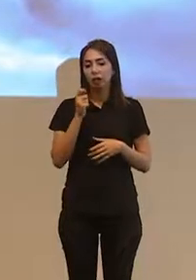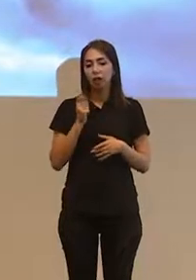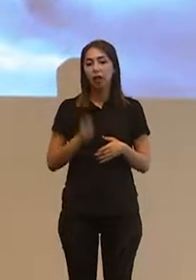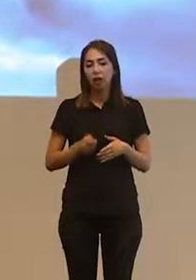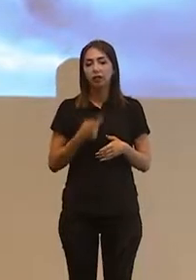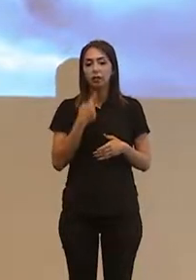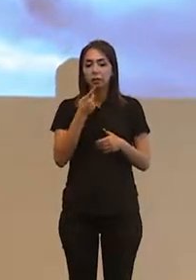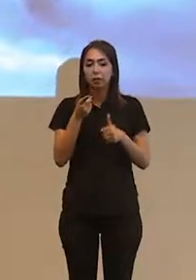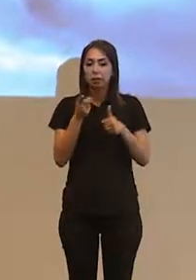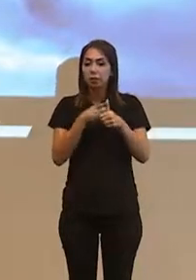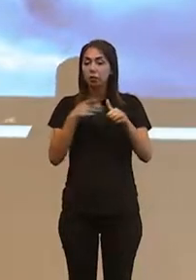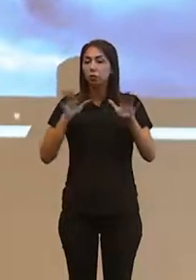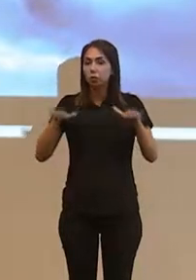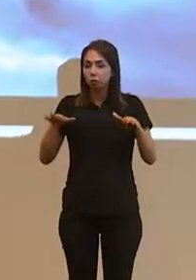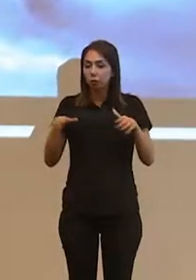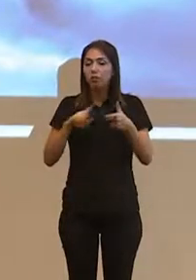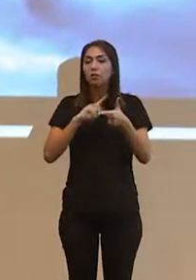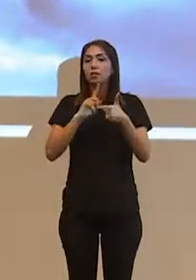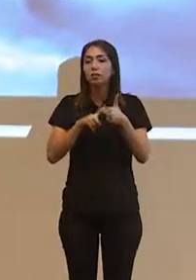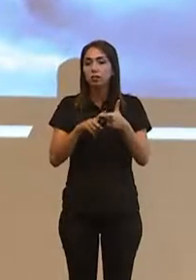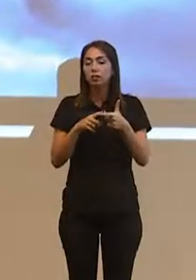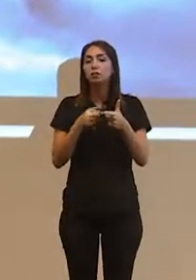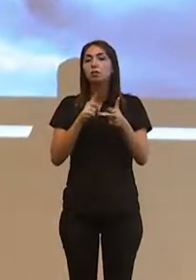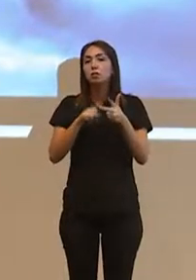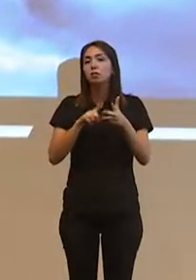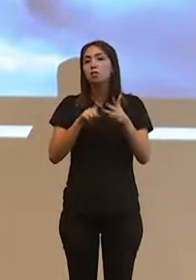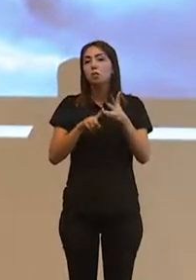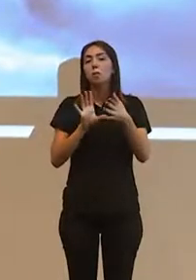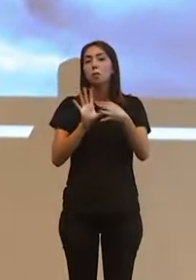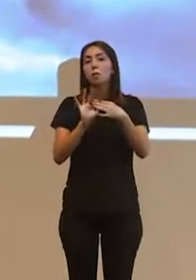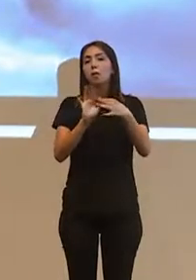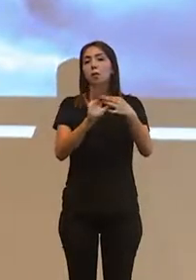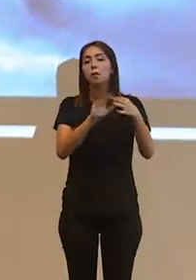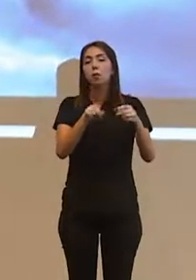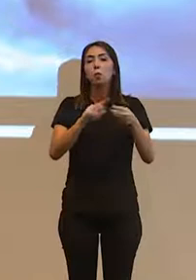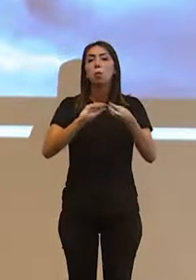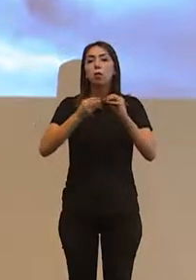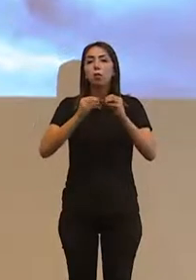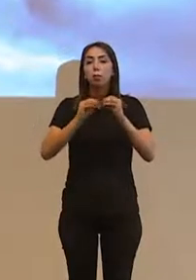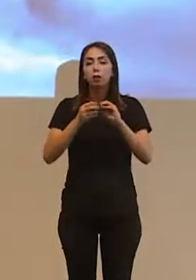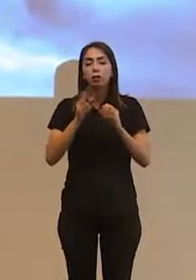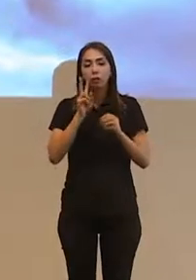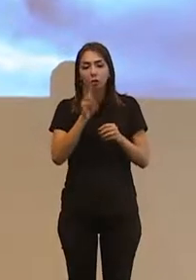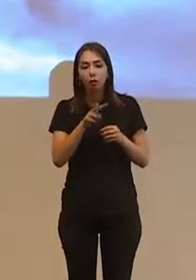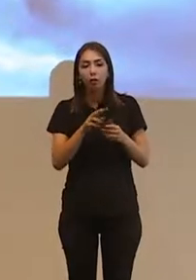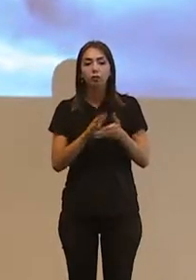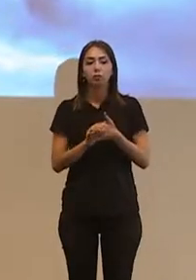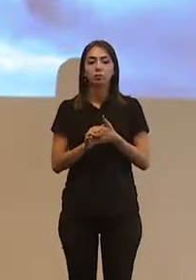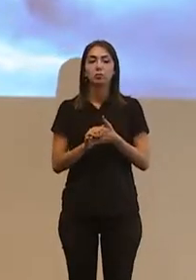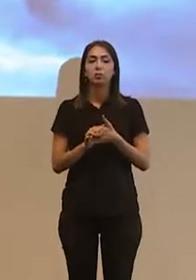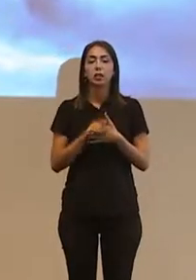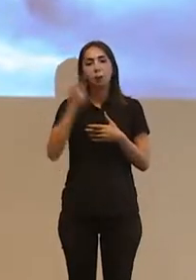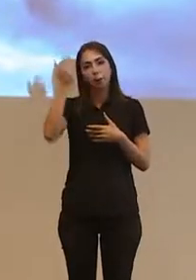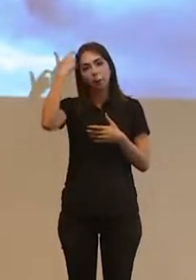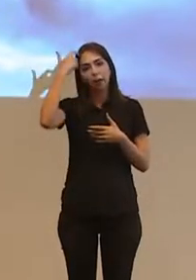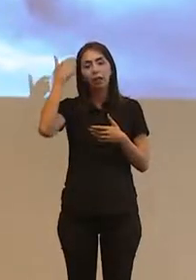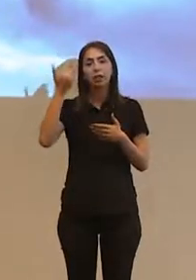momentary change of motion here we need to understand the